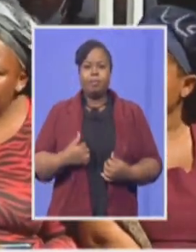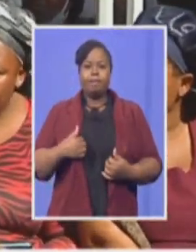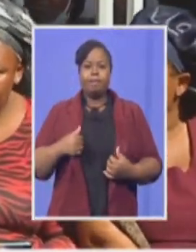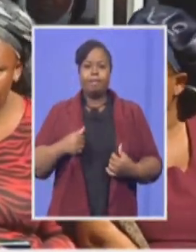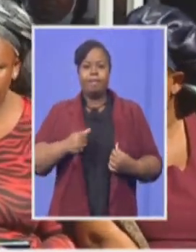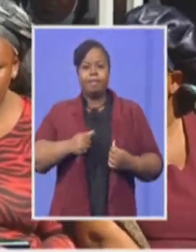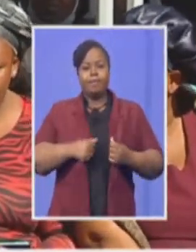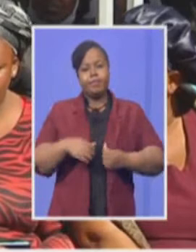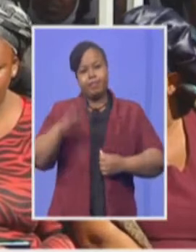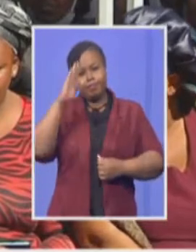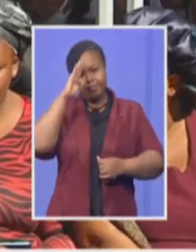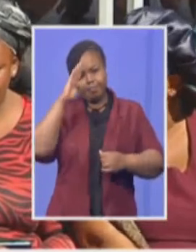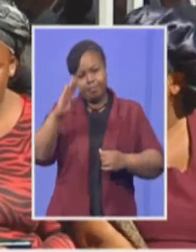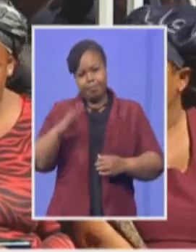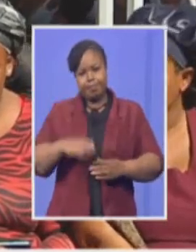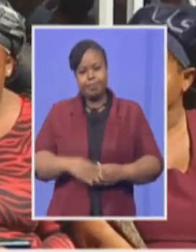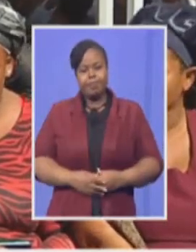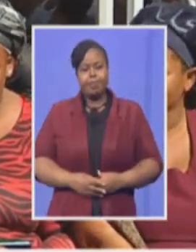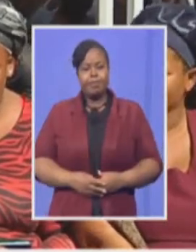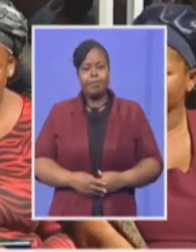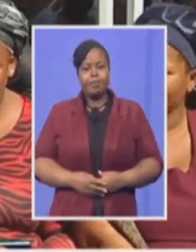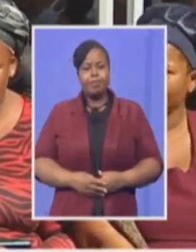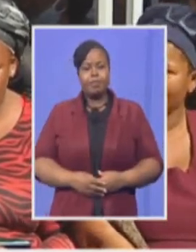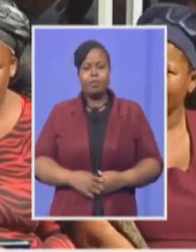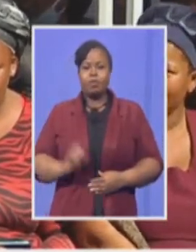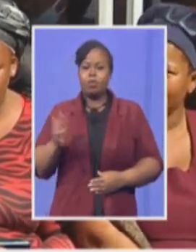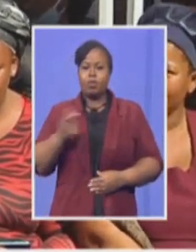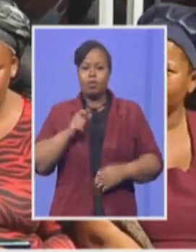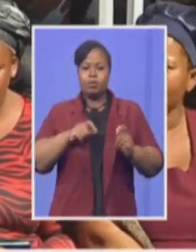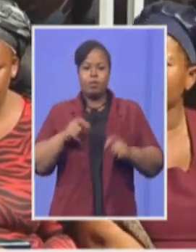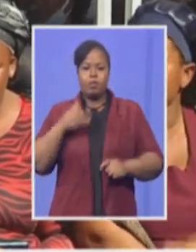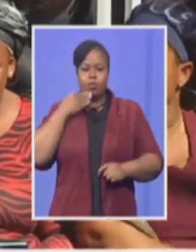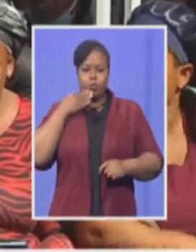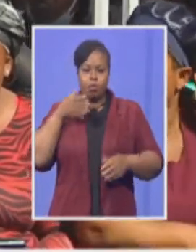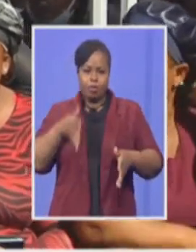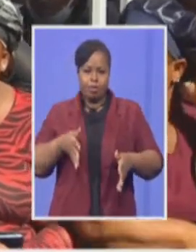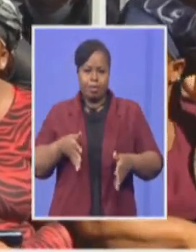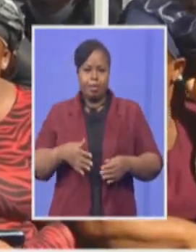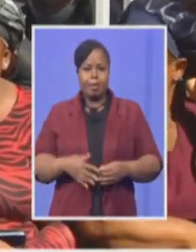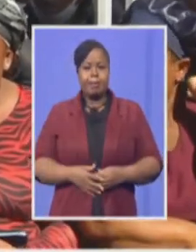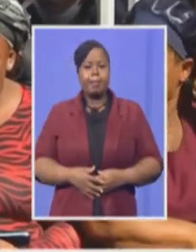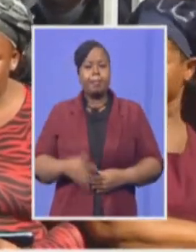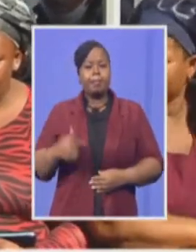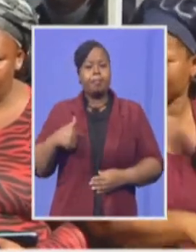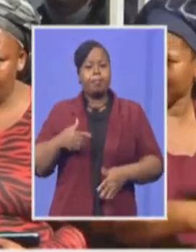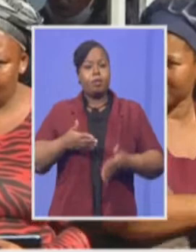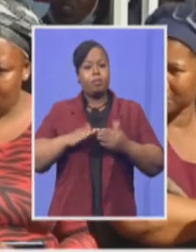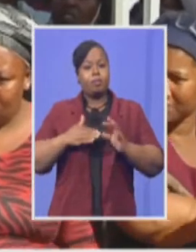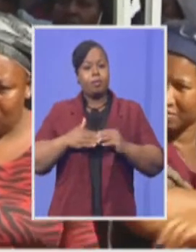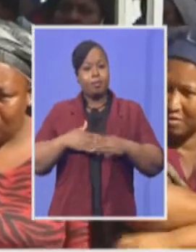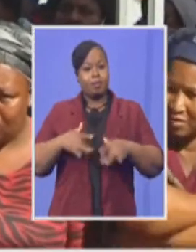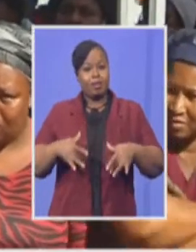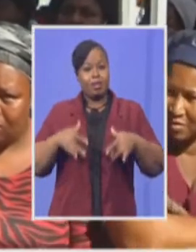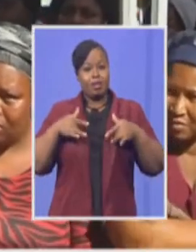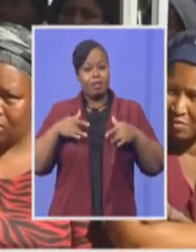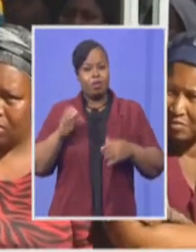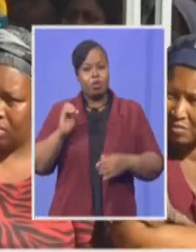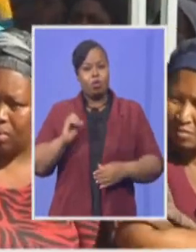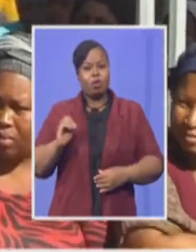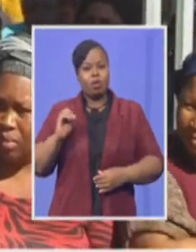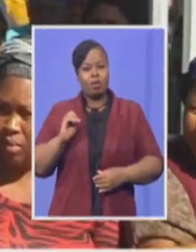Ngithanda ukubukisa wonke umuntu ophakathi kule ndawo. Mina ngingumhlali wase-Orlando ekhaya